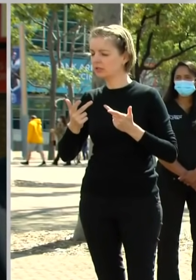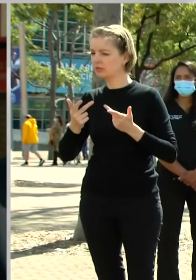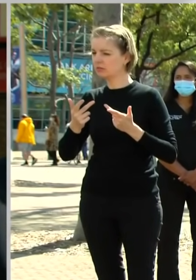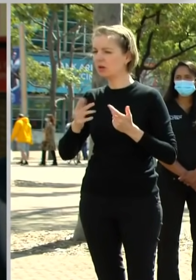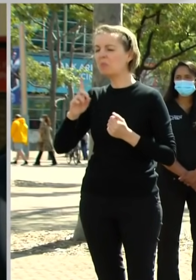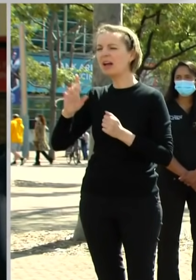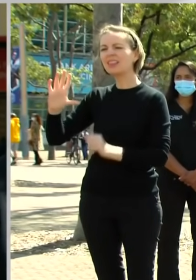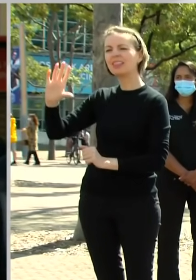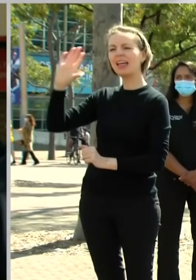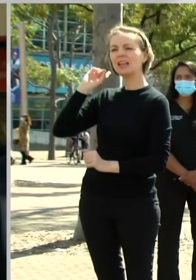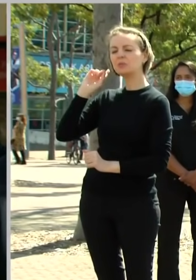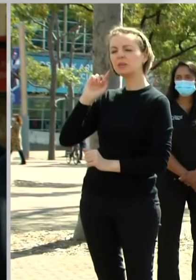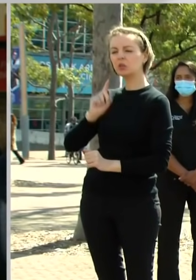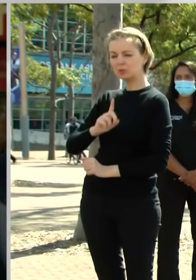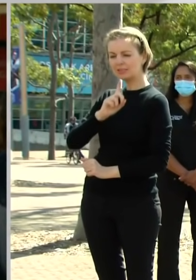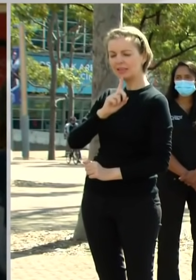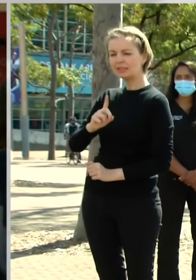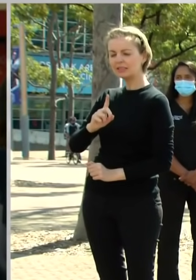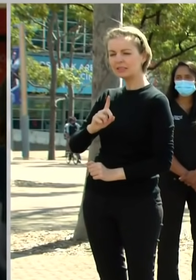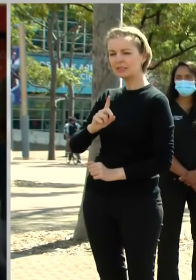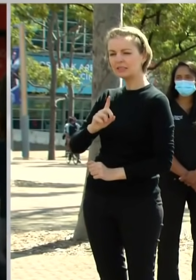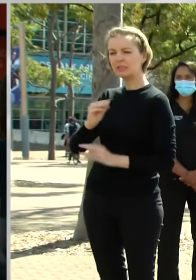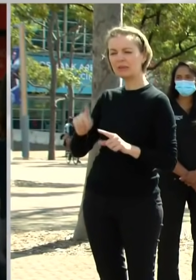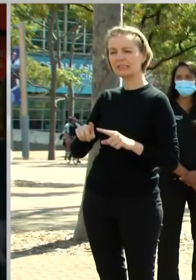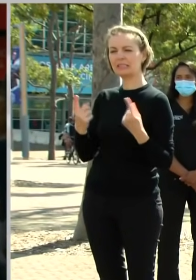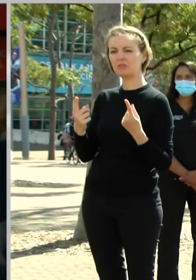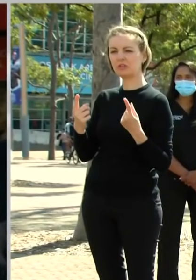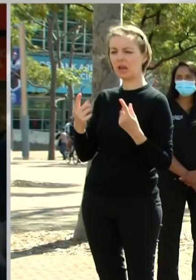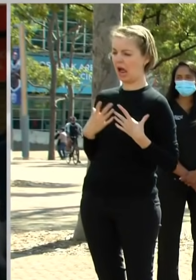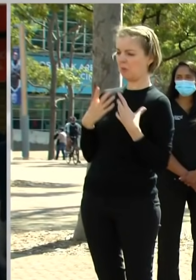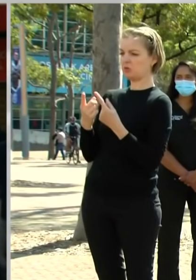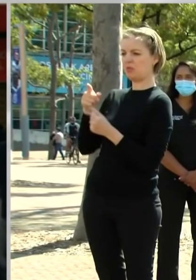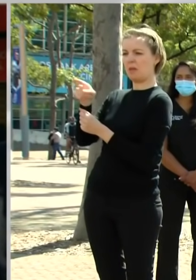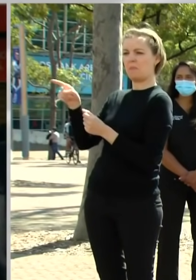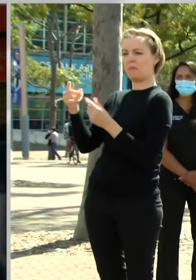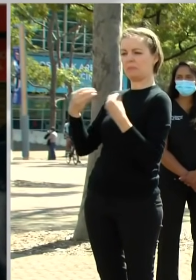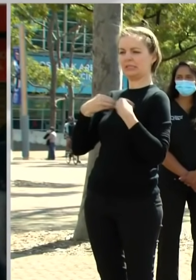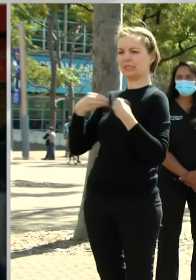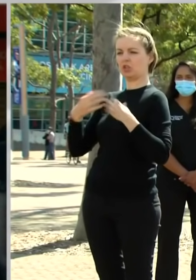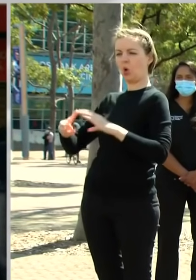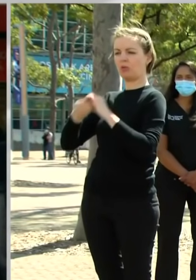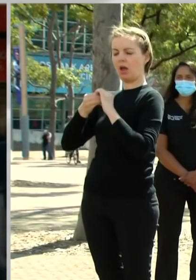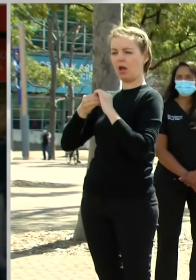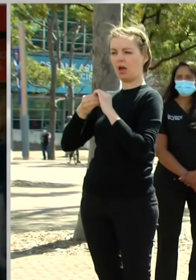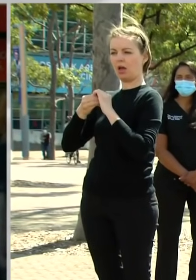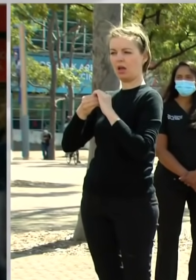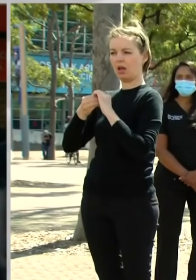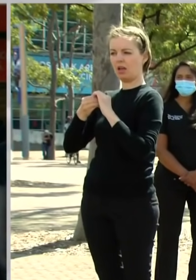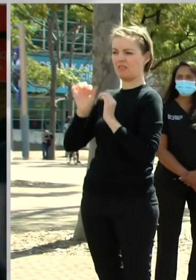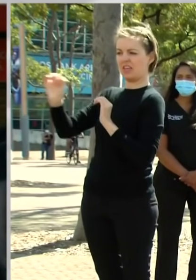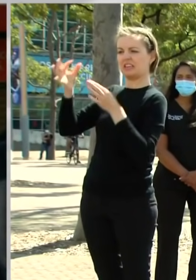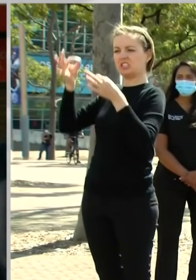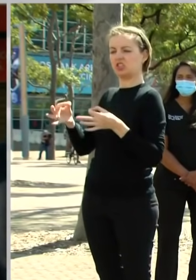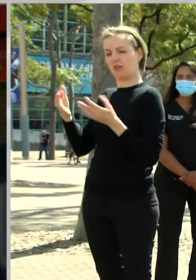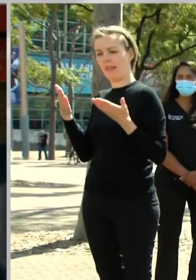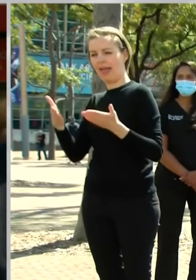you said that order would be sometimes up to the business themselves rather than the state. But now you're very clear. There will be a health order to